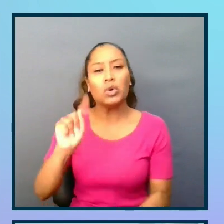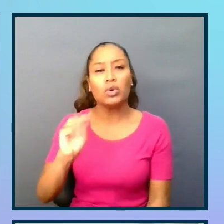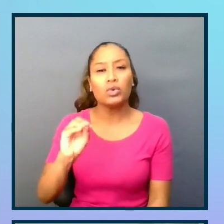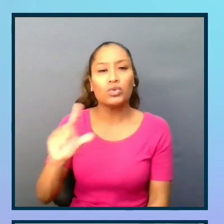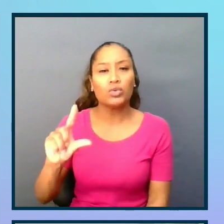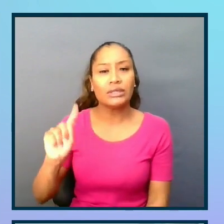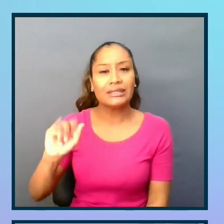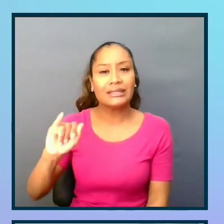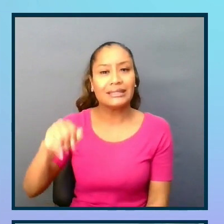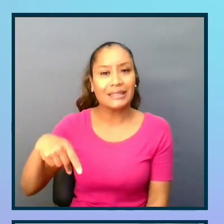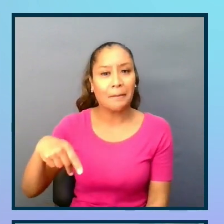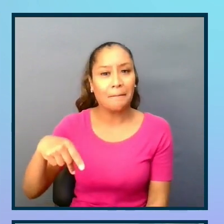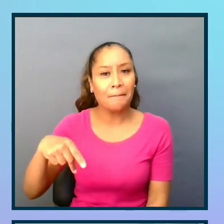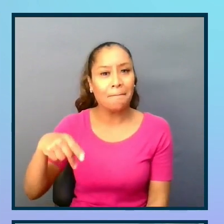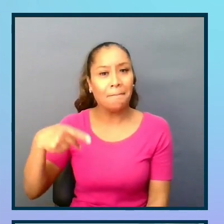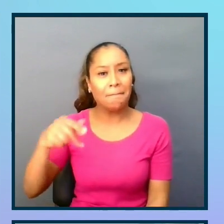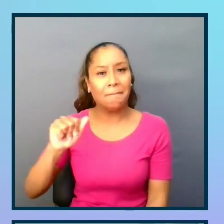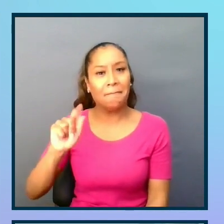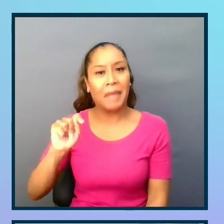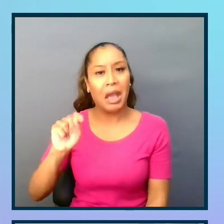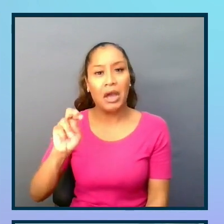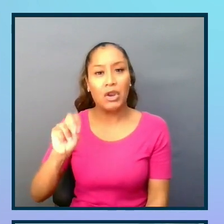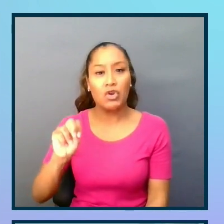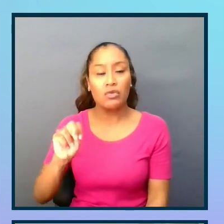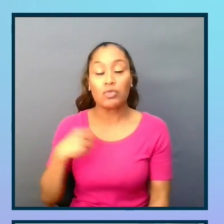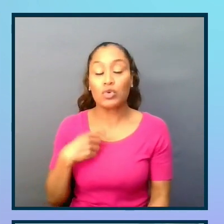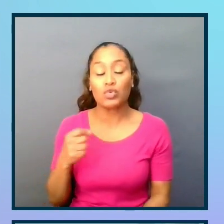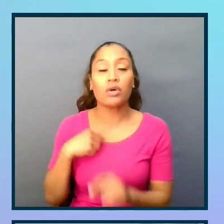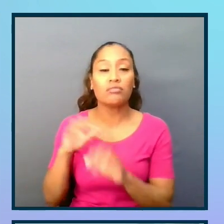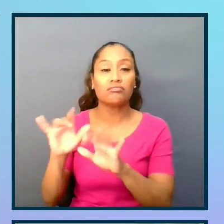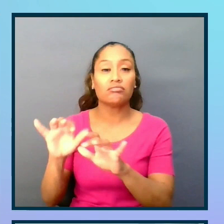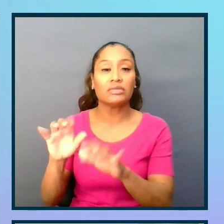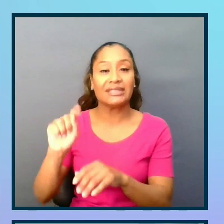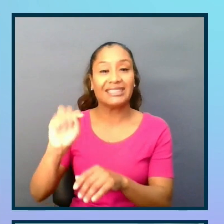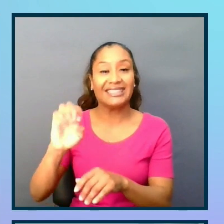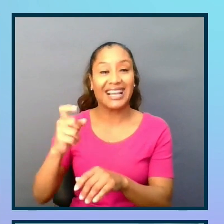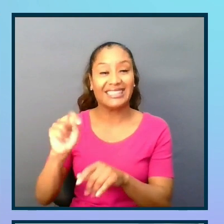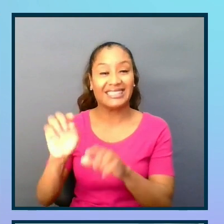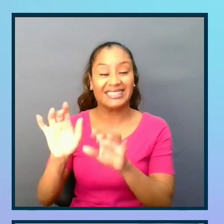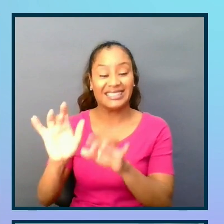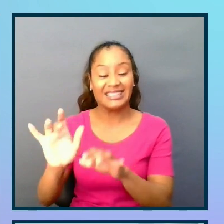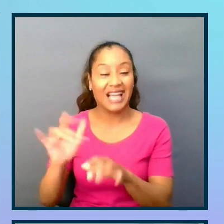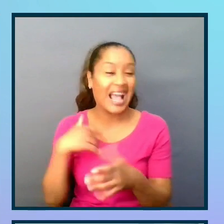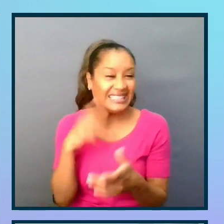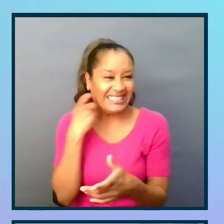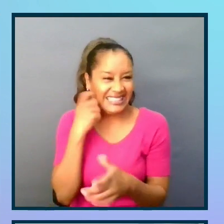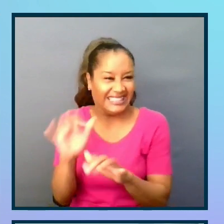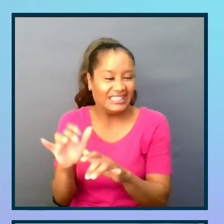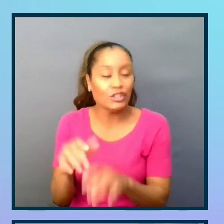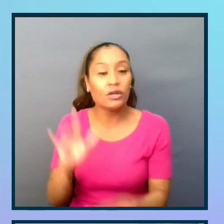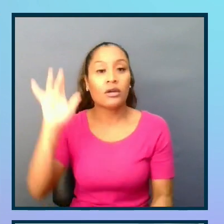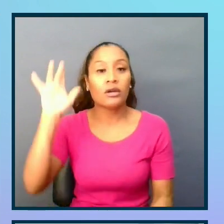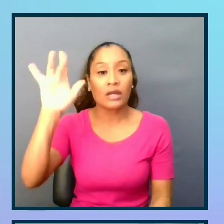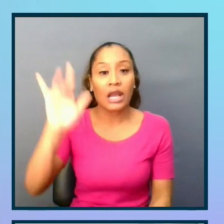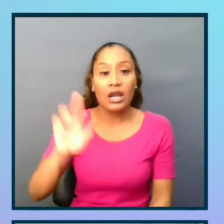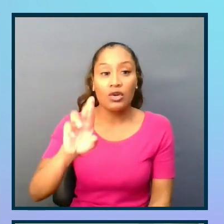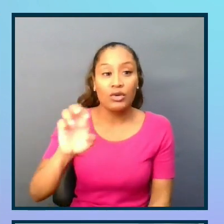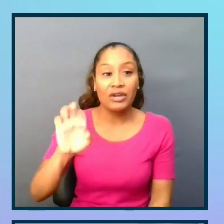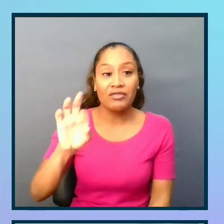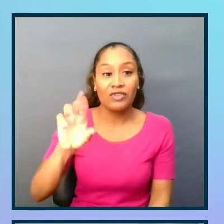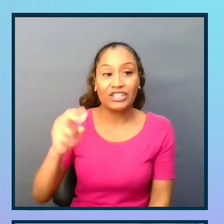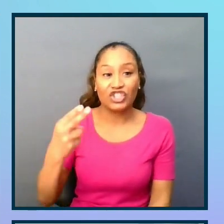so we can just provide the text, and that's exactly what I've done. So if you refresh this, you should see a documentation tab show